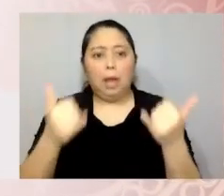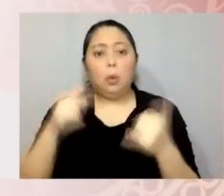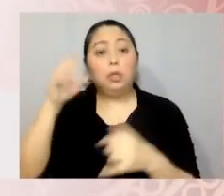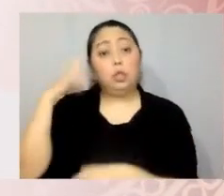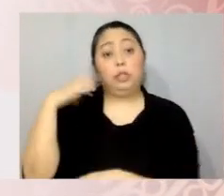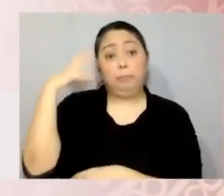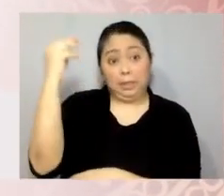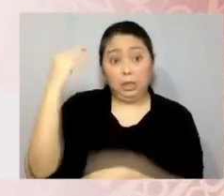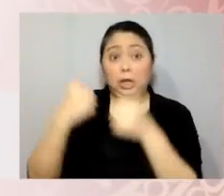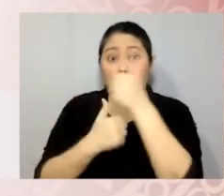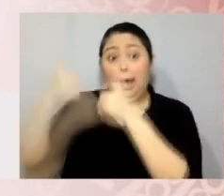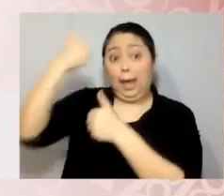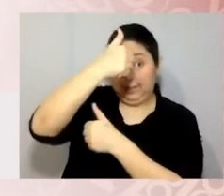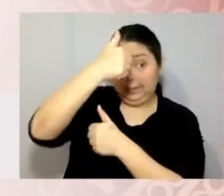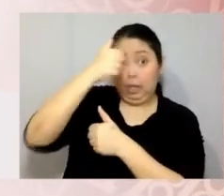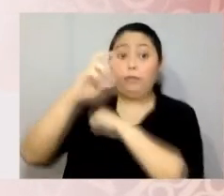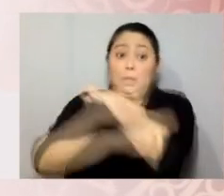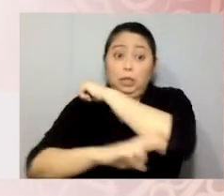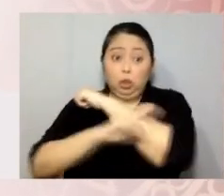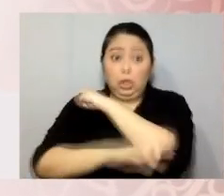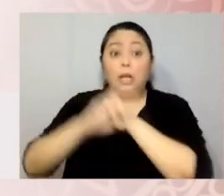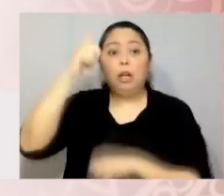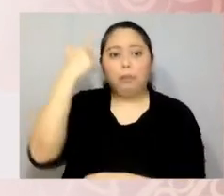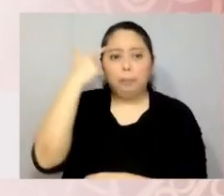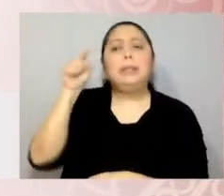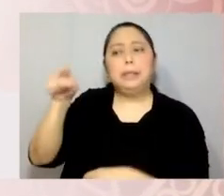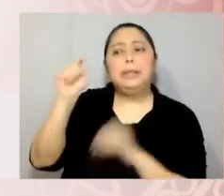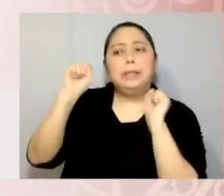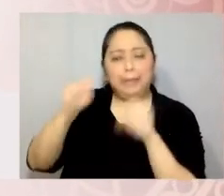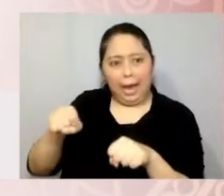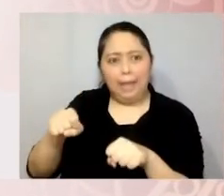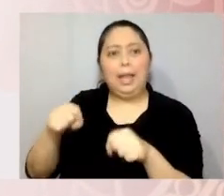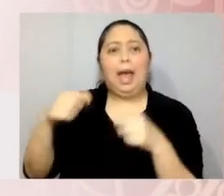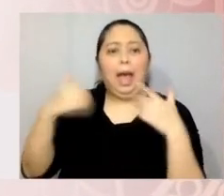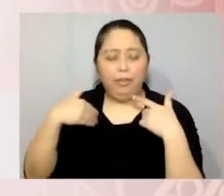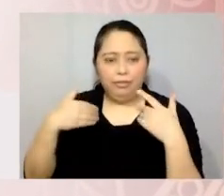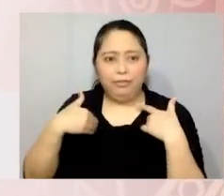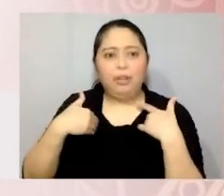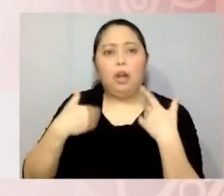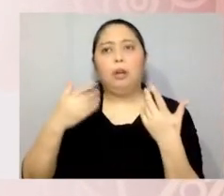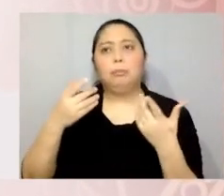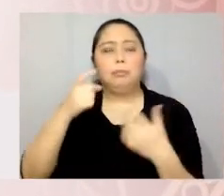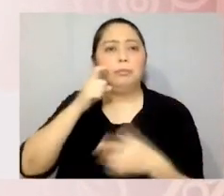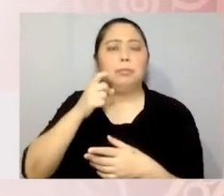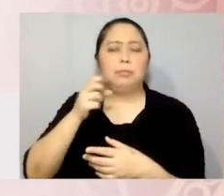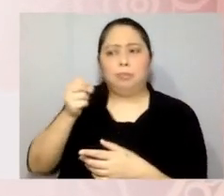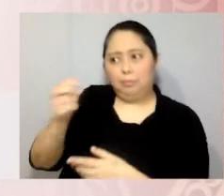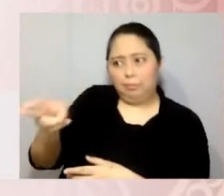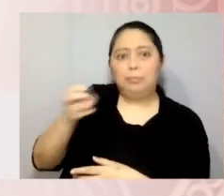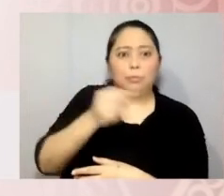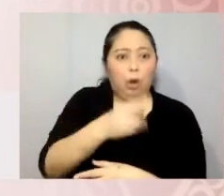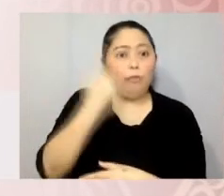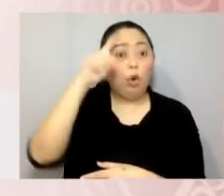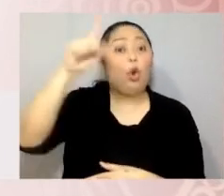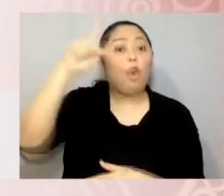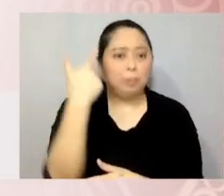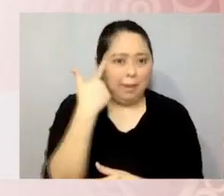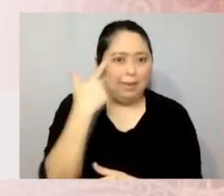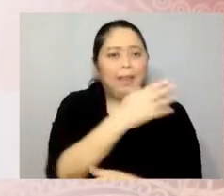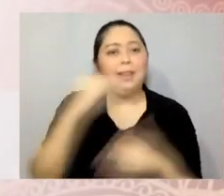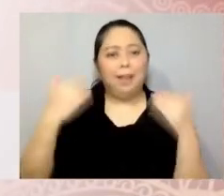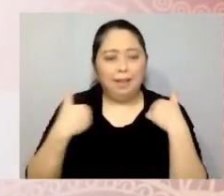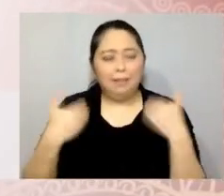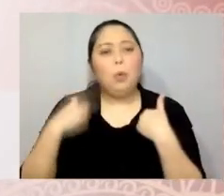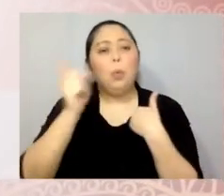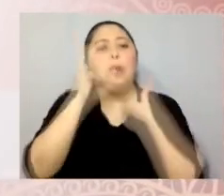regional government, the chief minister has the power to issue executive orders and set a platform of government, among others. The term